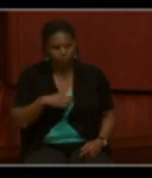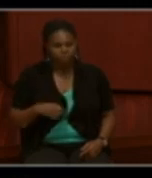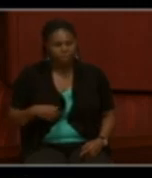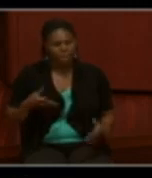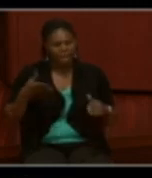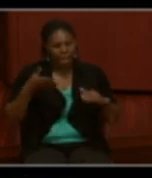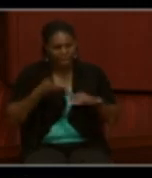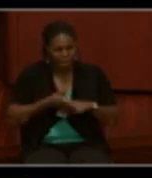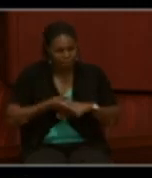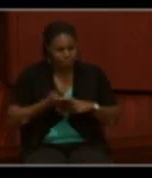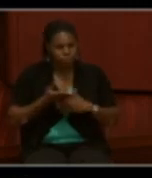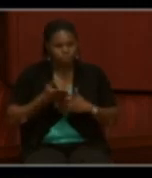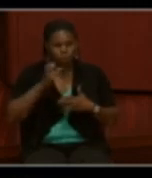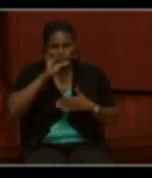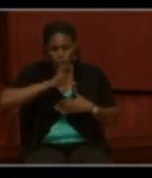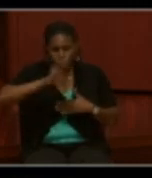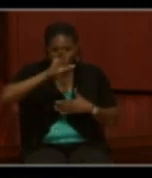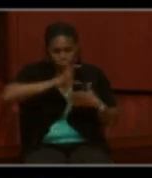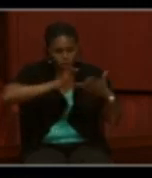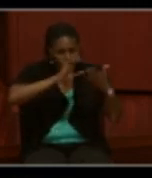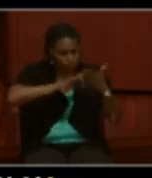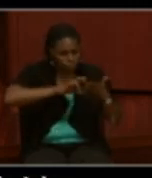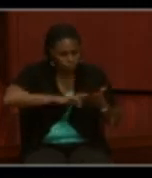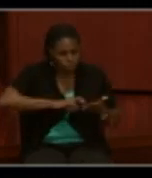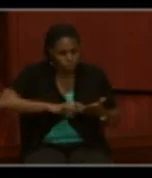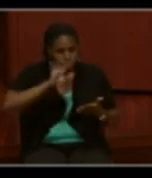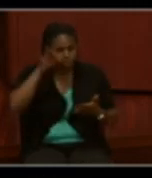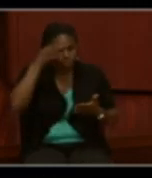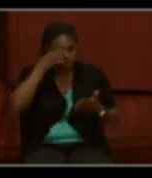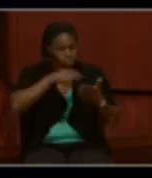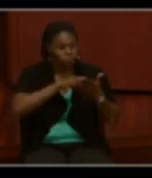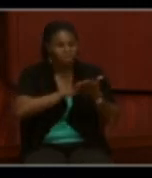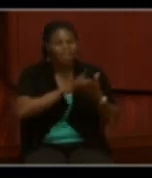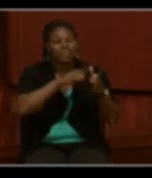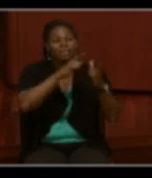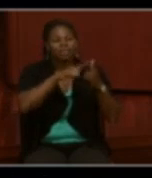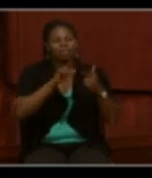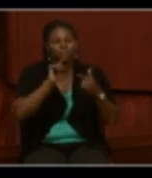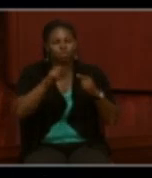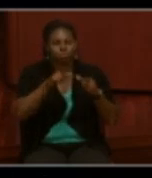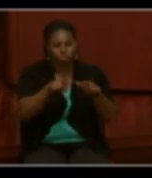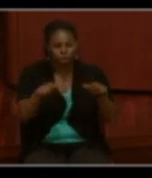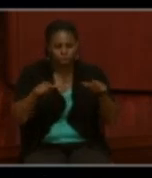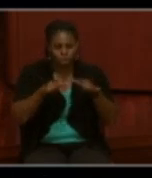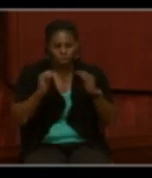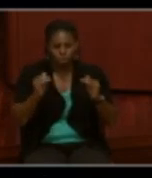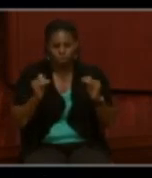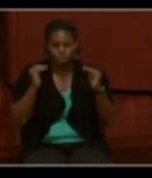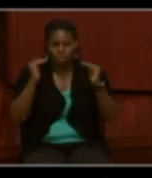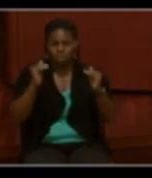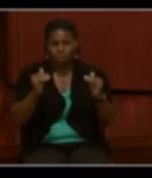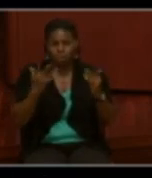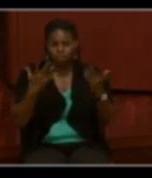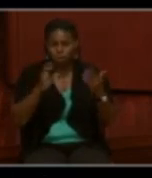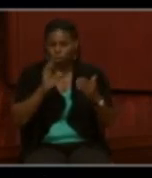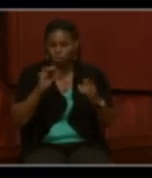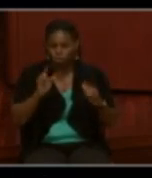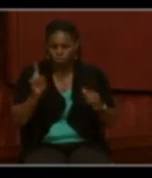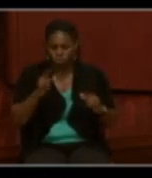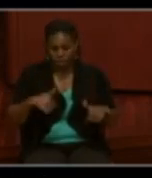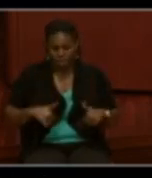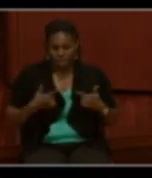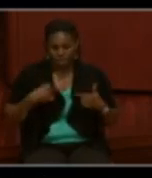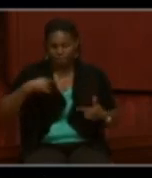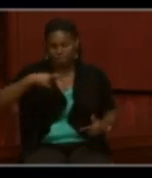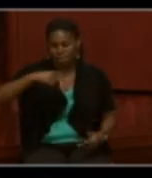exhausting your research in federal records, you can then go to the local level. His birthplace was Prince George